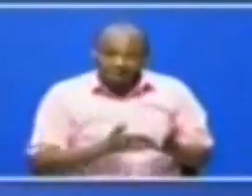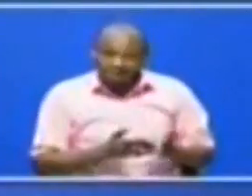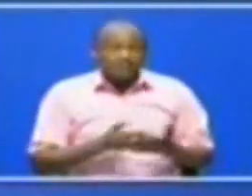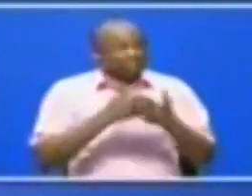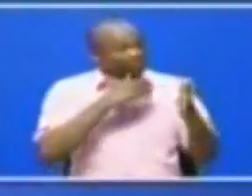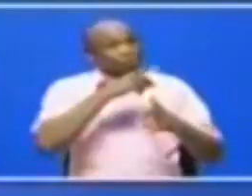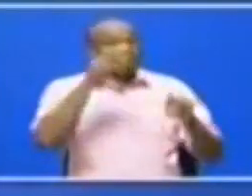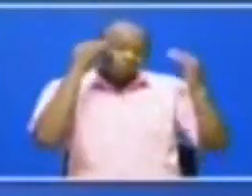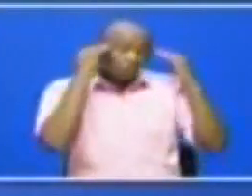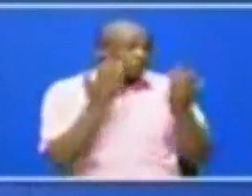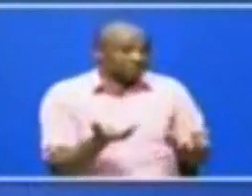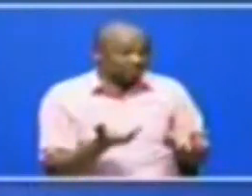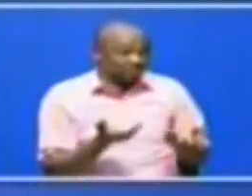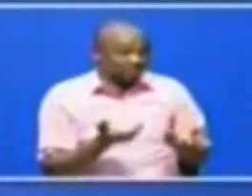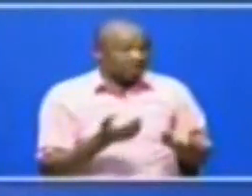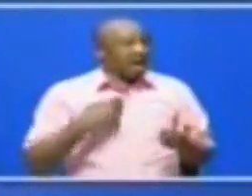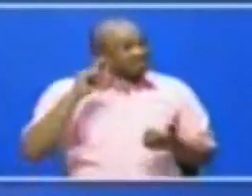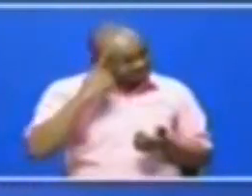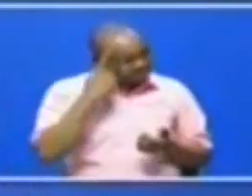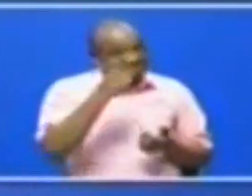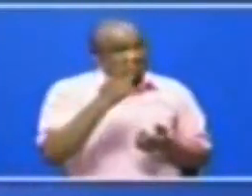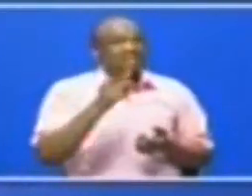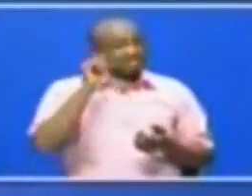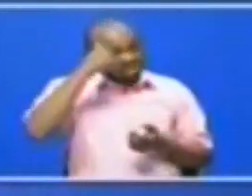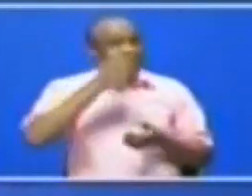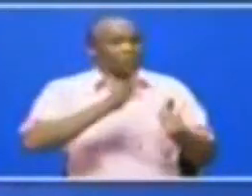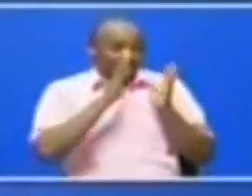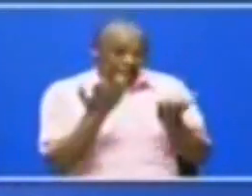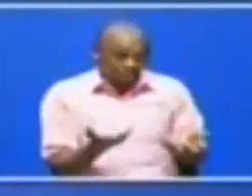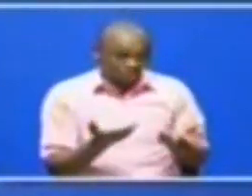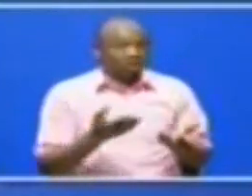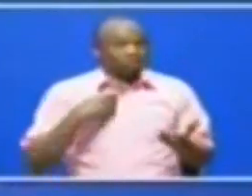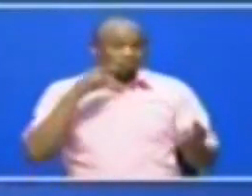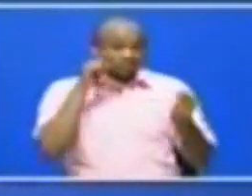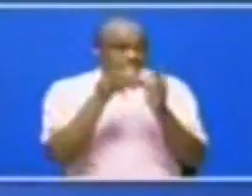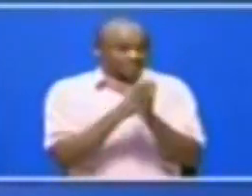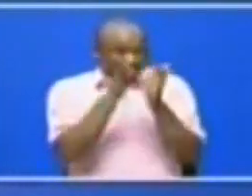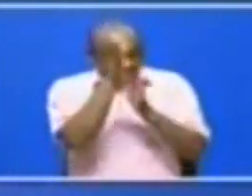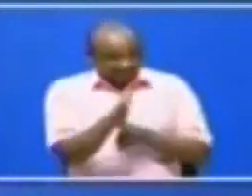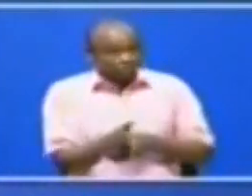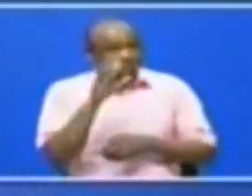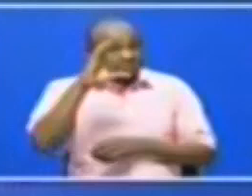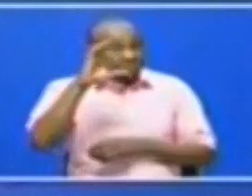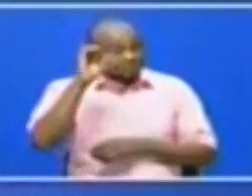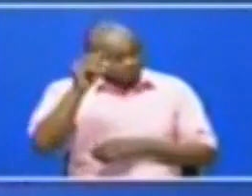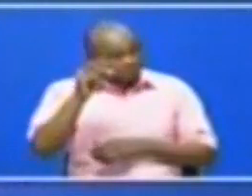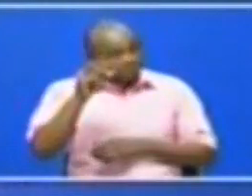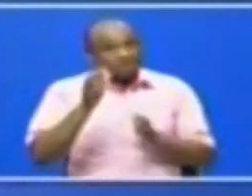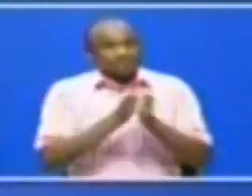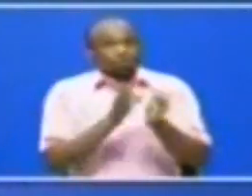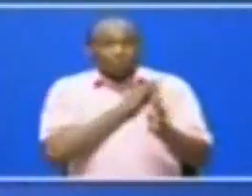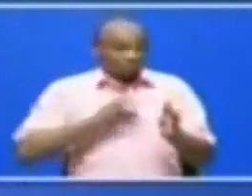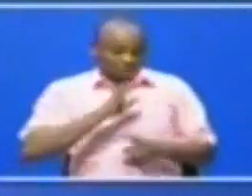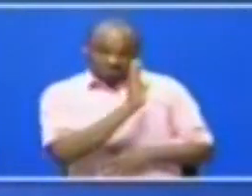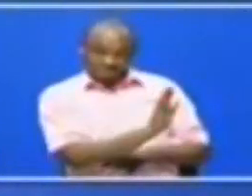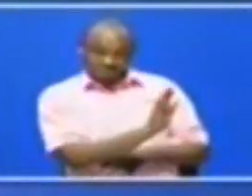before you got the court direction. Mm-hmm. So I think it's a smarter move in terms of targeting someone who's a CEO versus a commissioner, because a